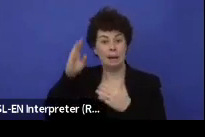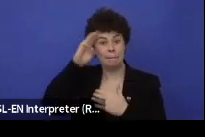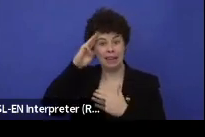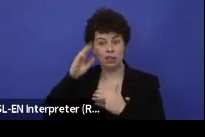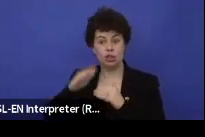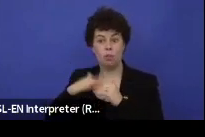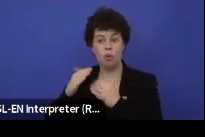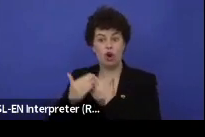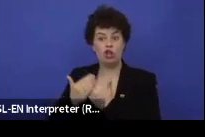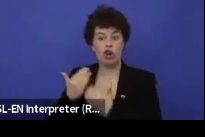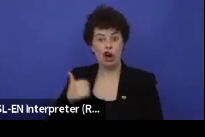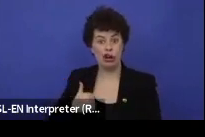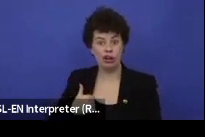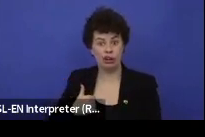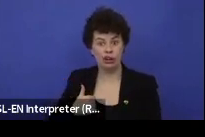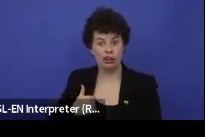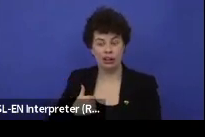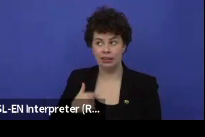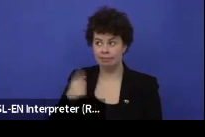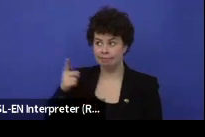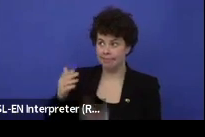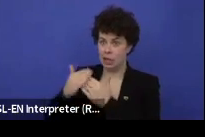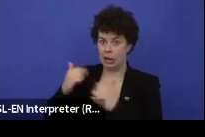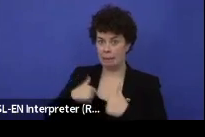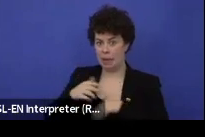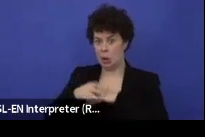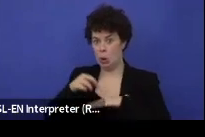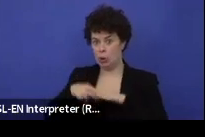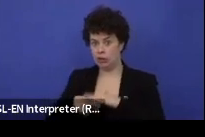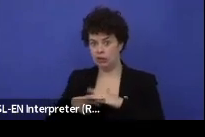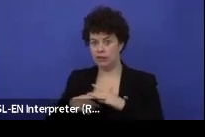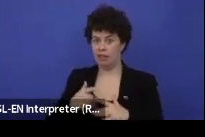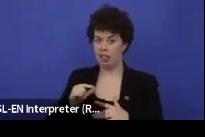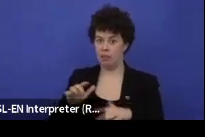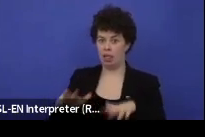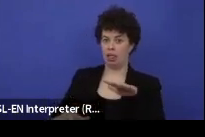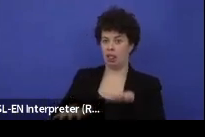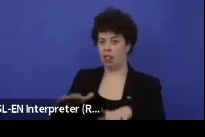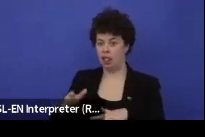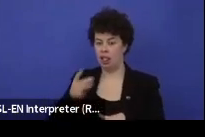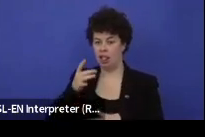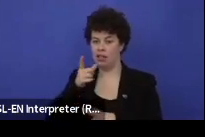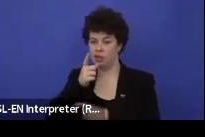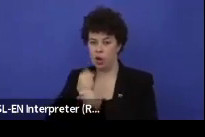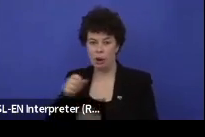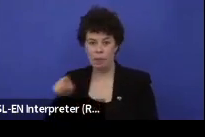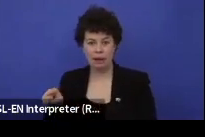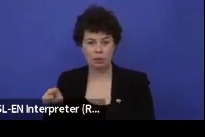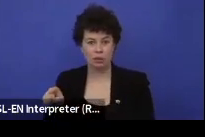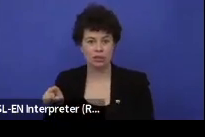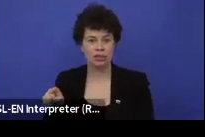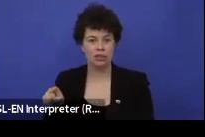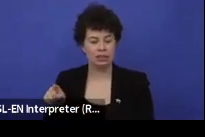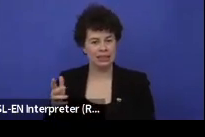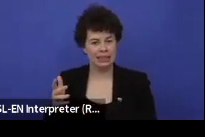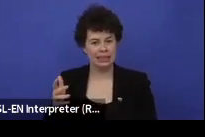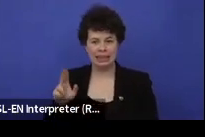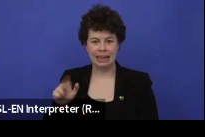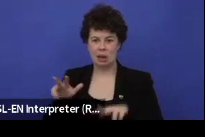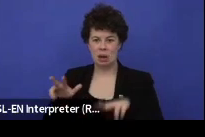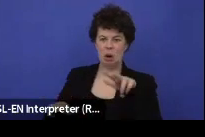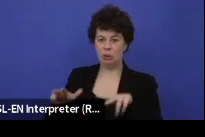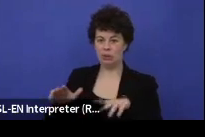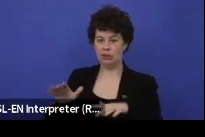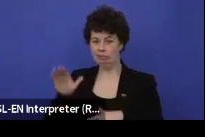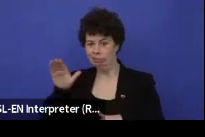male, but even just if they're younger females, they feel it's awkward, it's difficult to approach their manager.